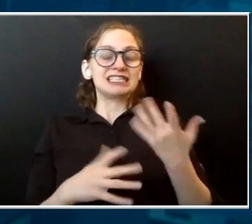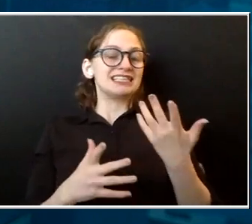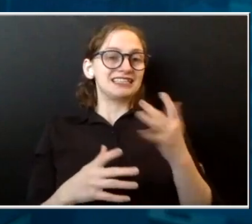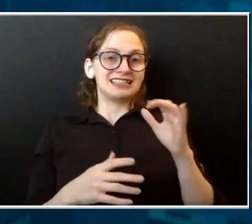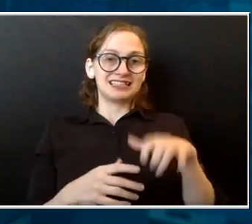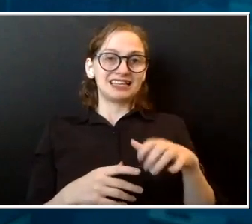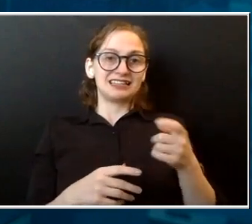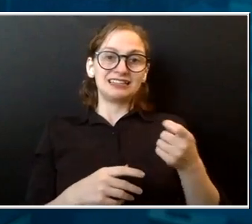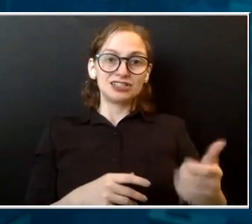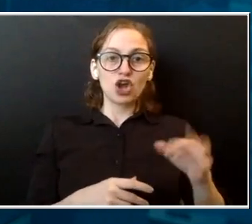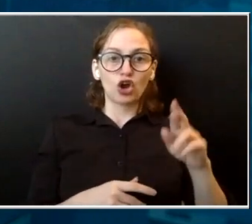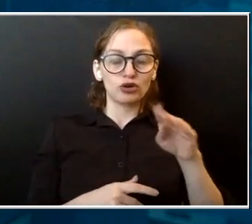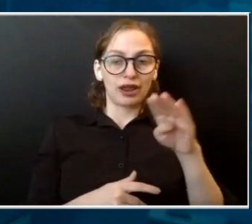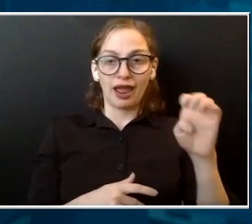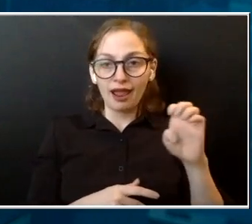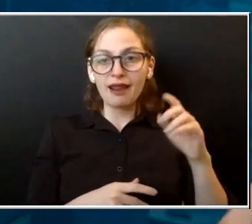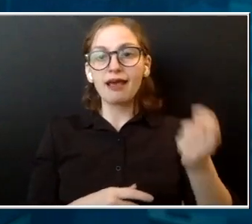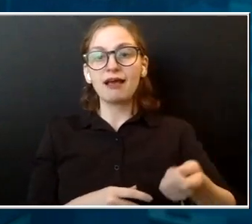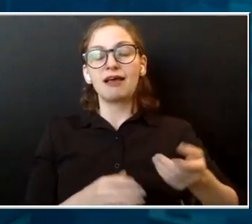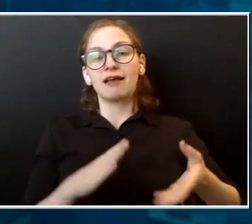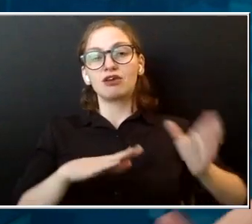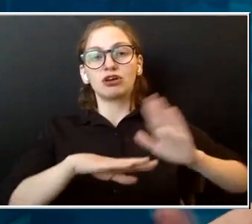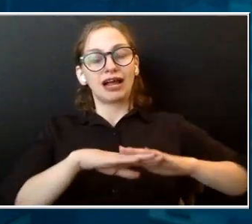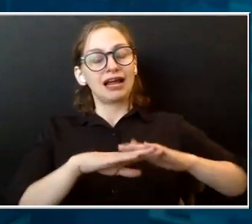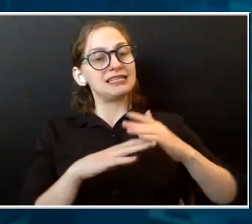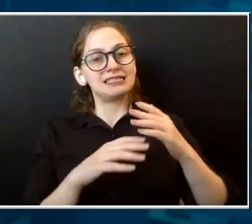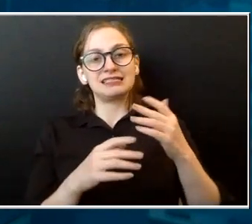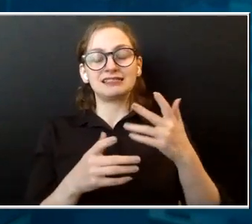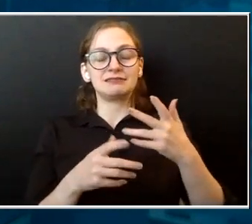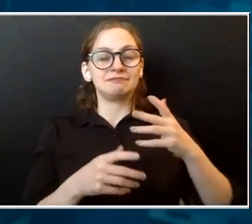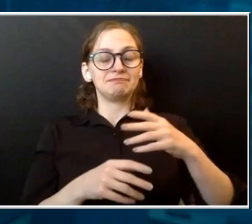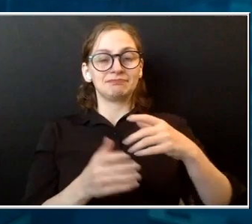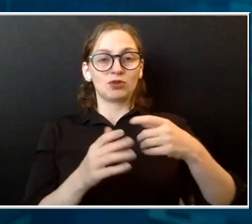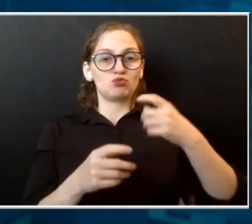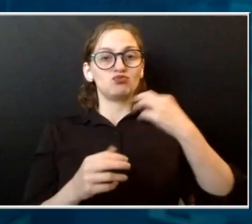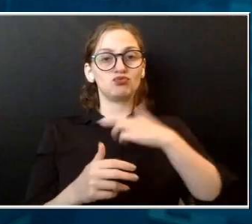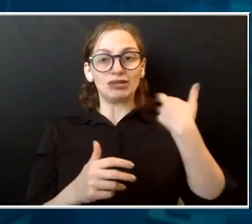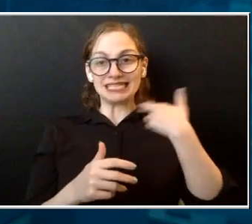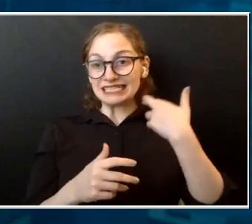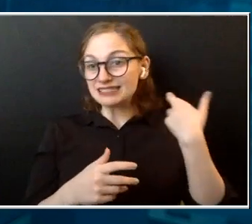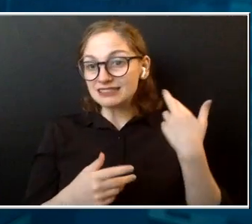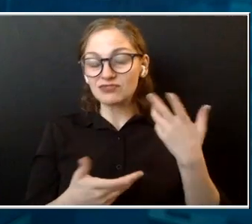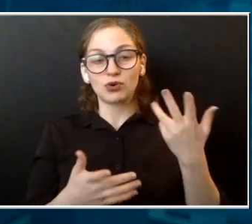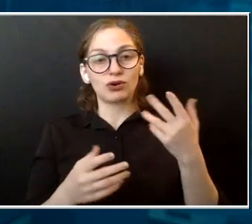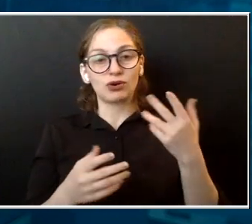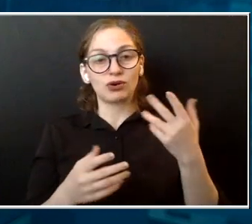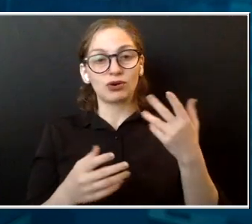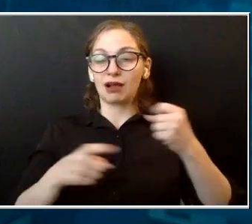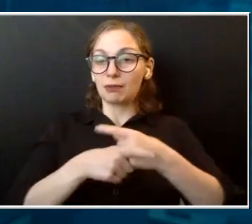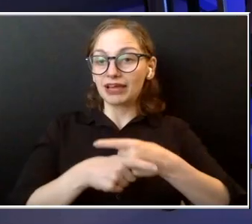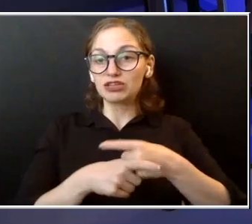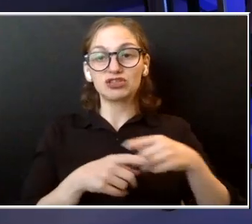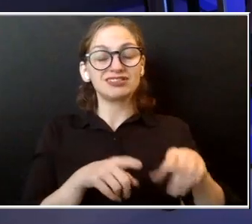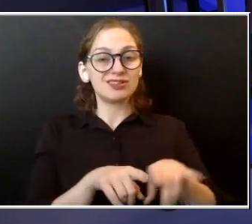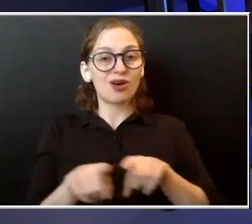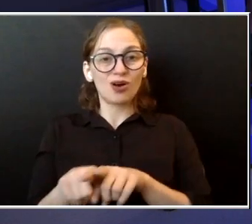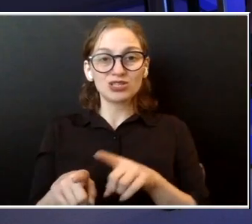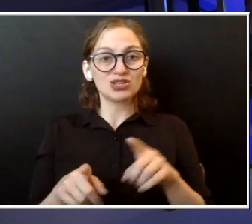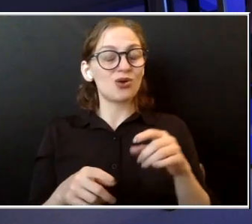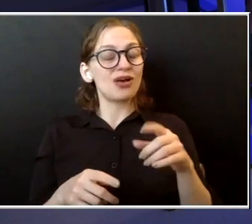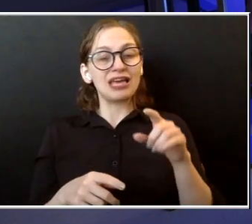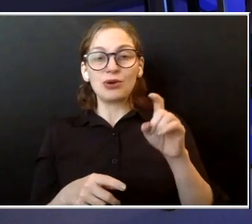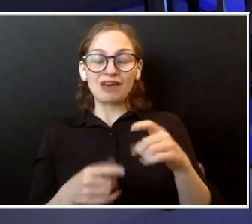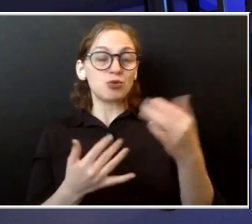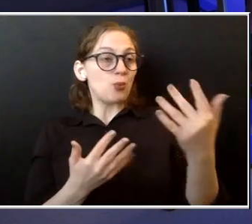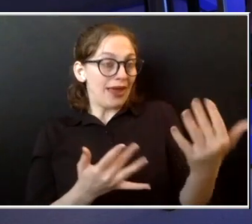it's increased cold ischemic time because all these organs are crisscrossing in the air back and forth across the country. And it just feels like